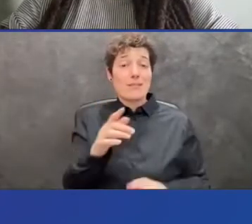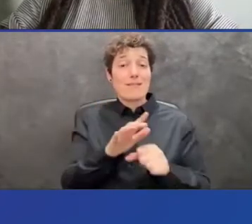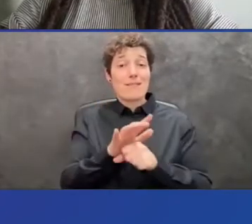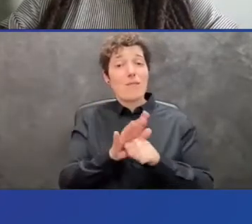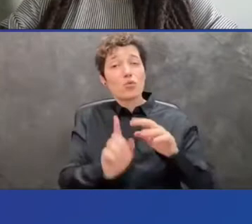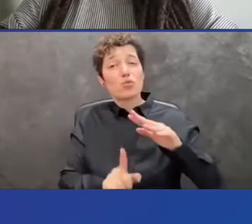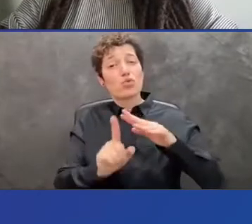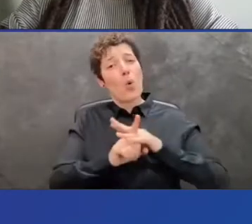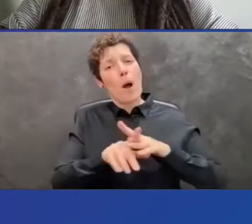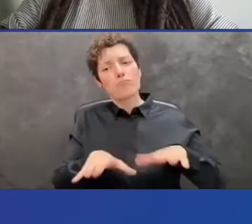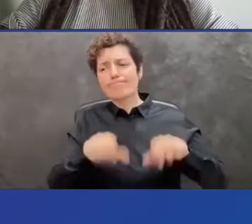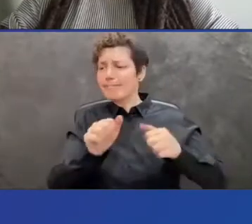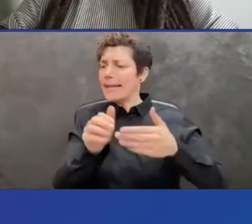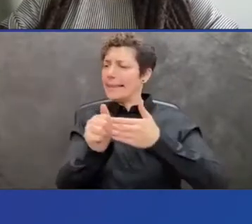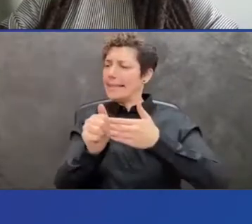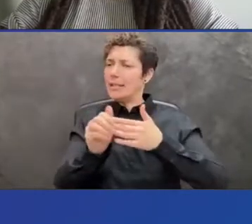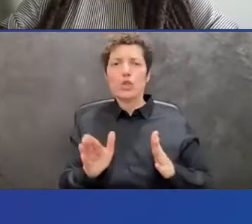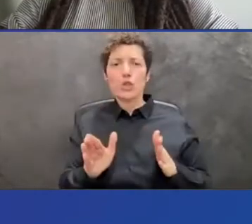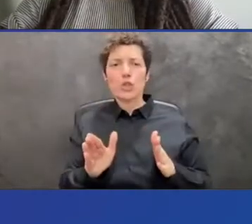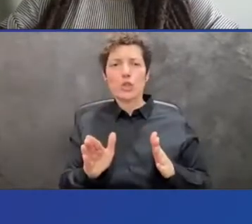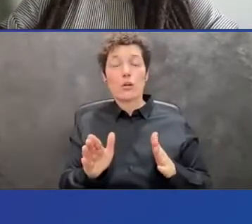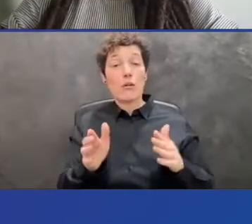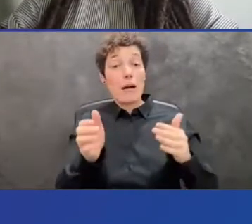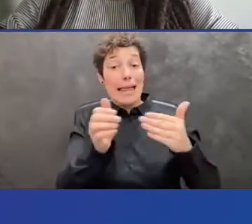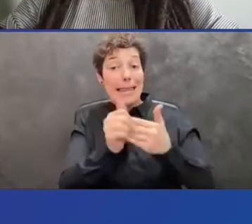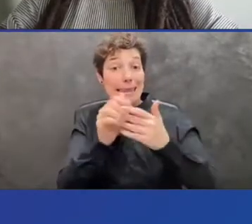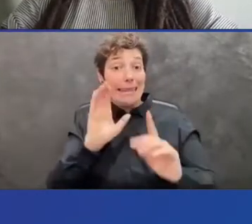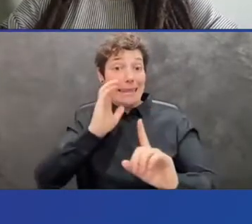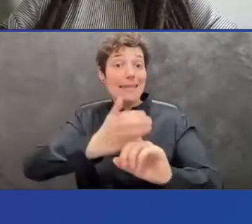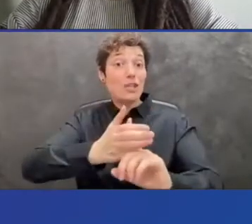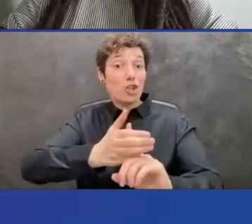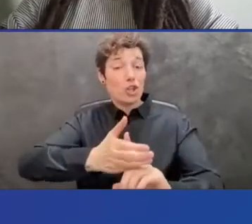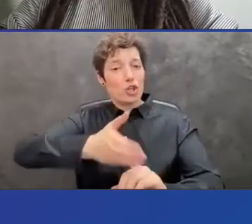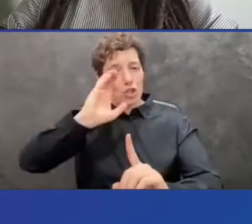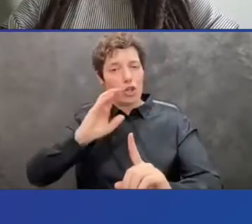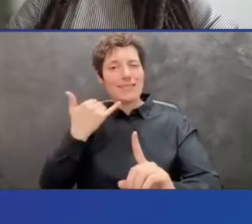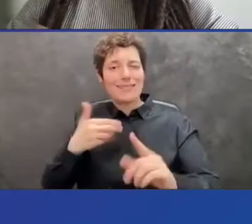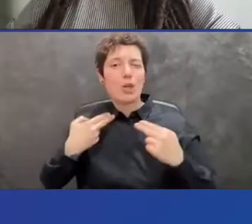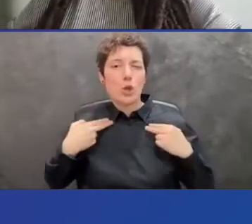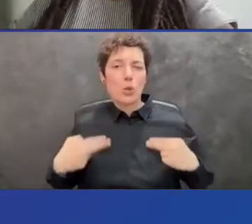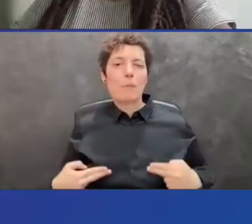about us as the human in the role. And